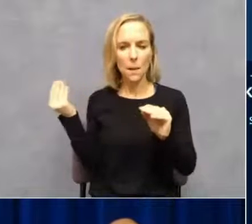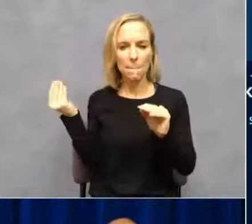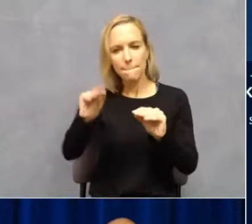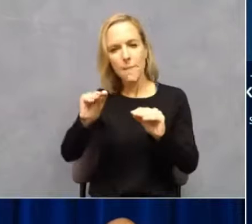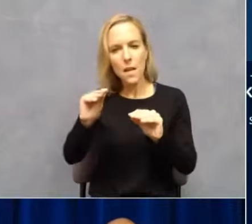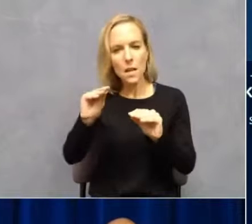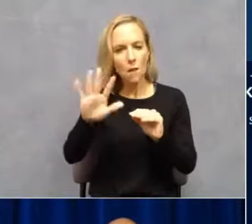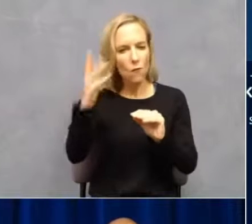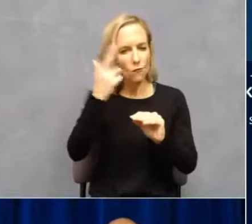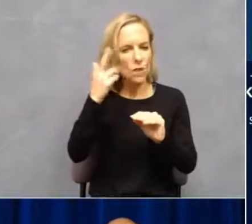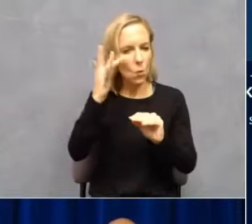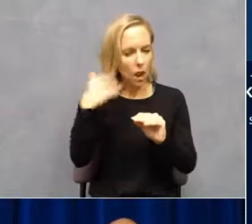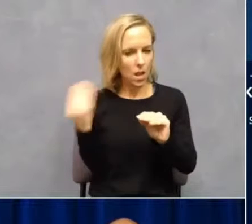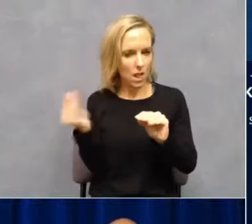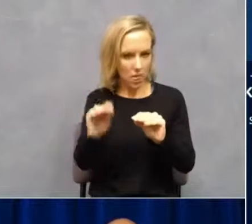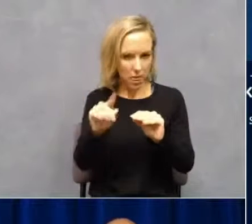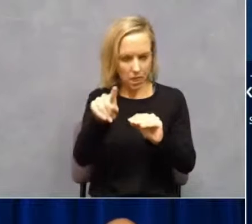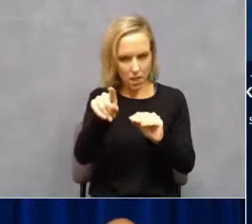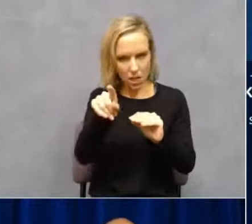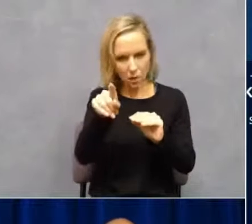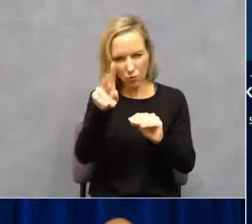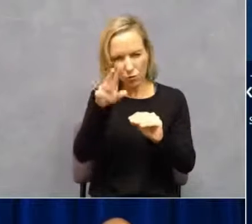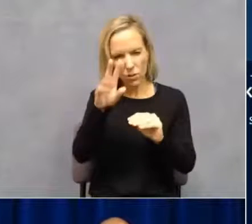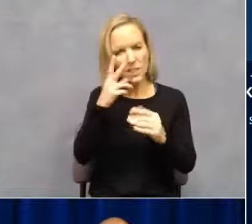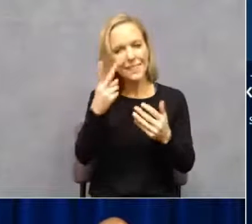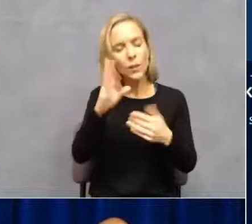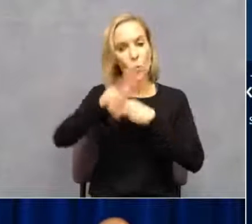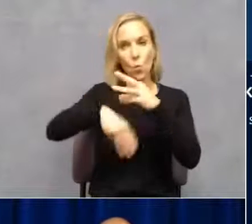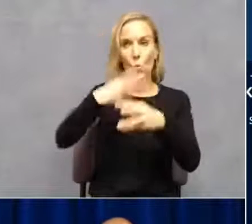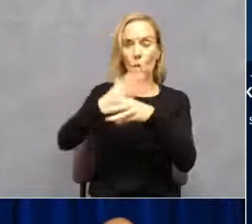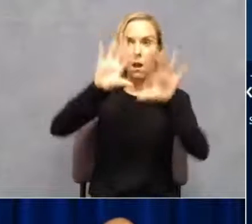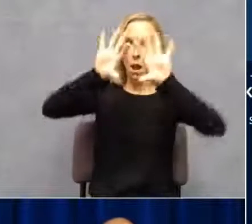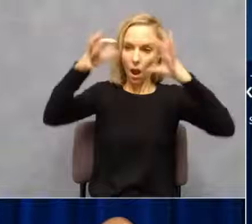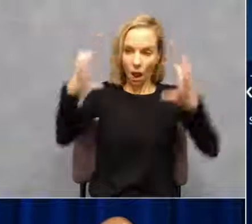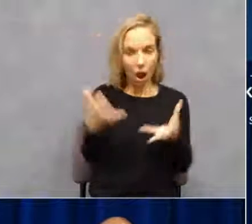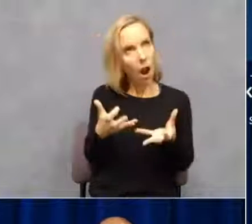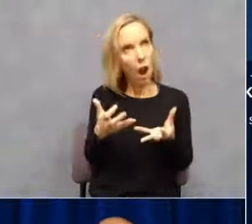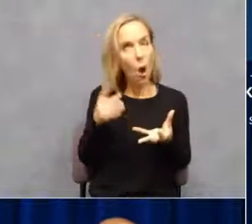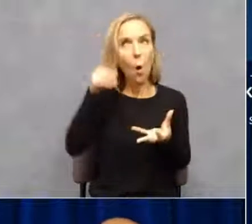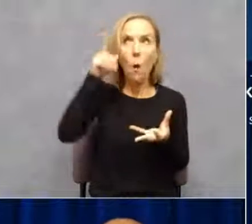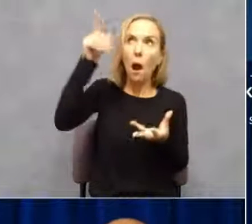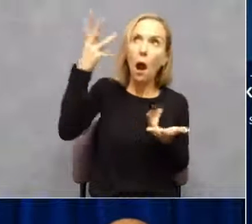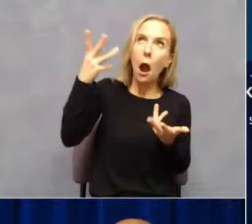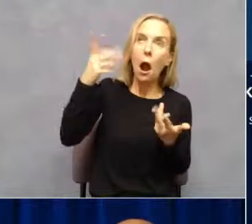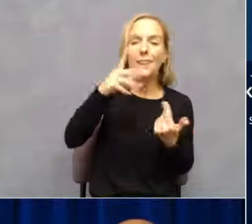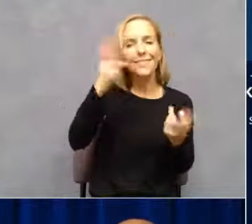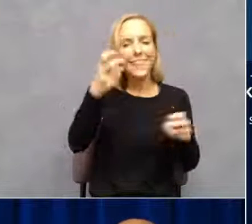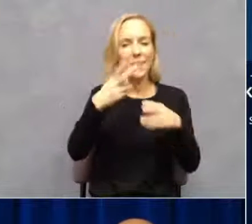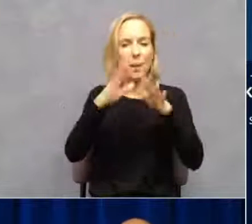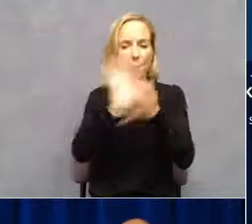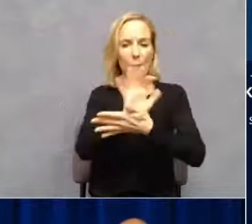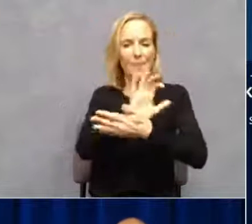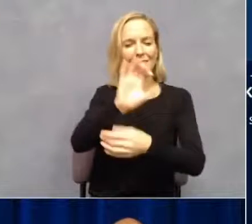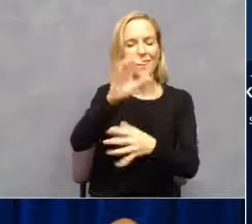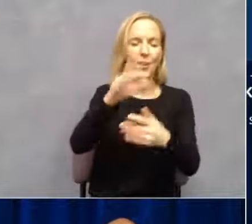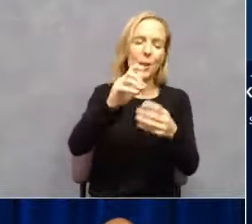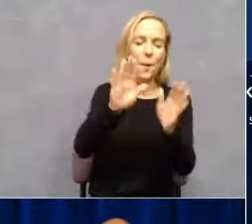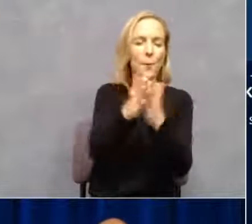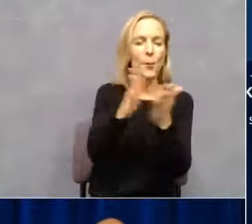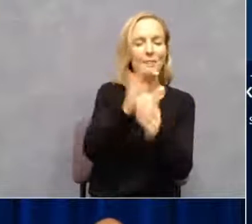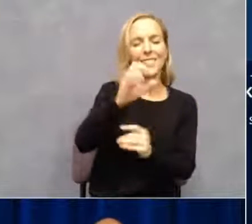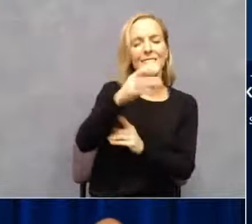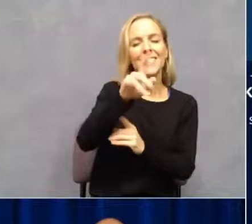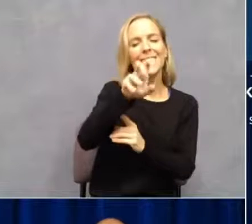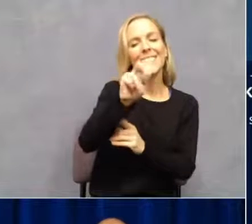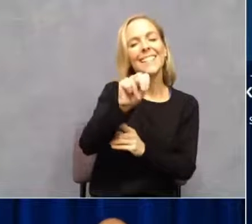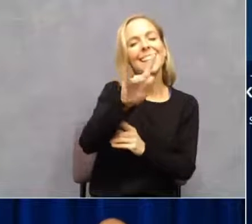in Kentucky, we could look around the world as we see it and say, well, the sky hasn't fallen, it's Chicken Little. The bad stuff hasn't happened here. And I think in some